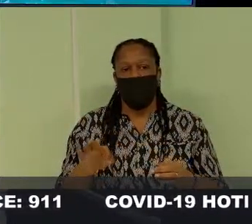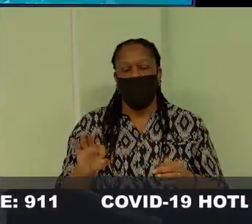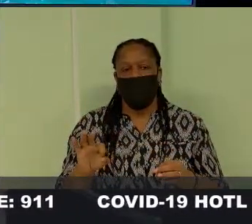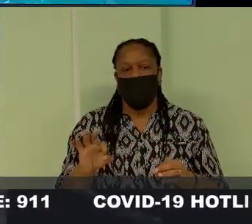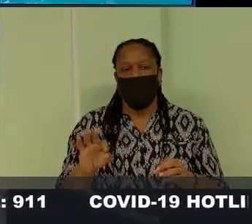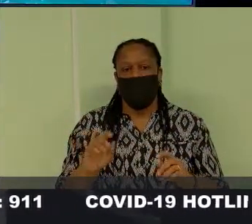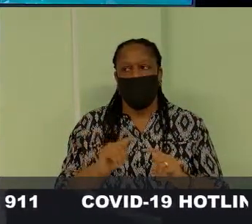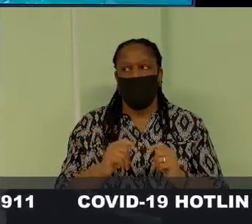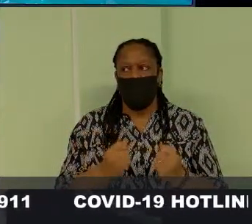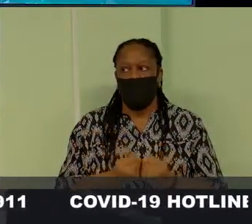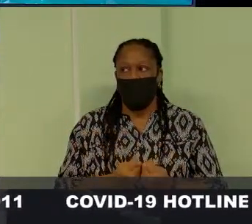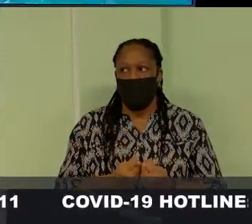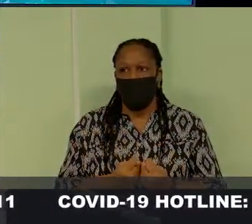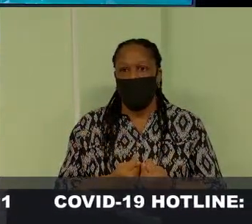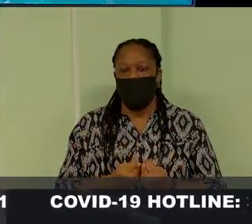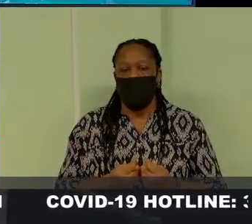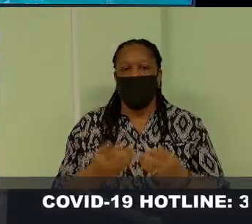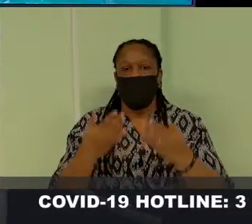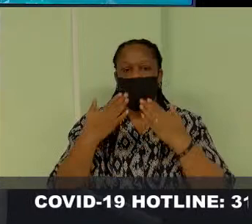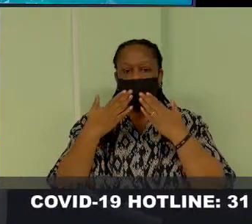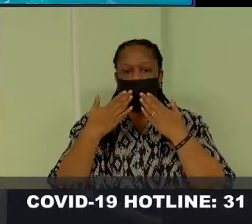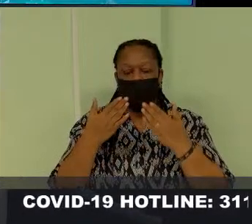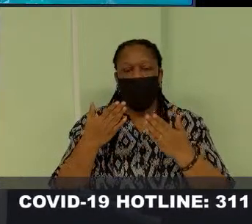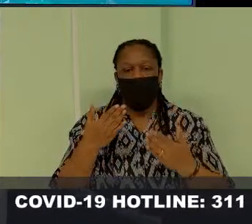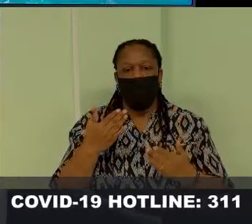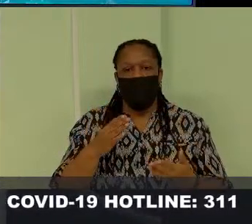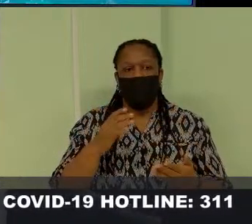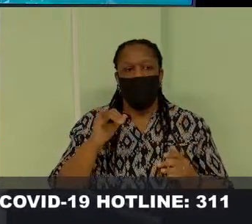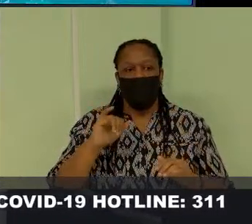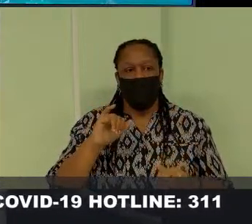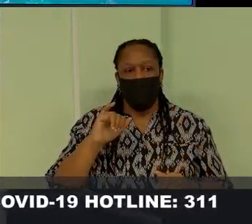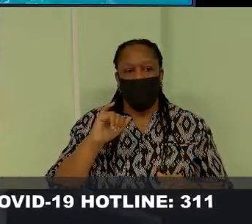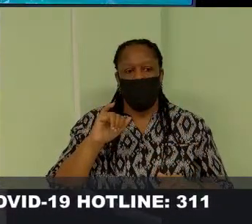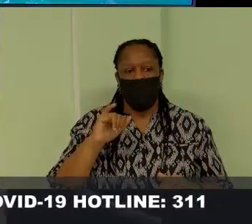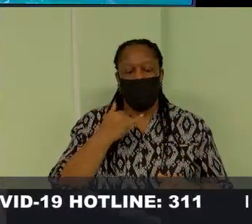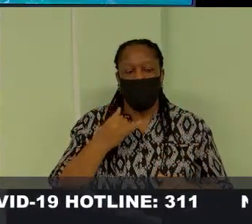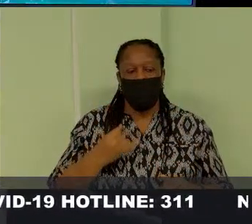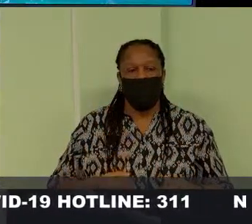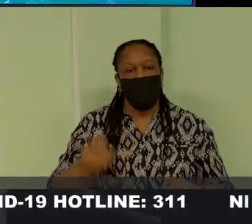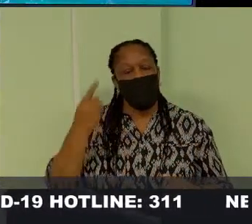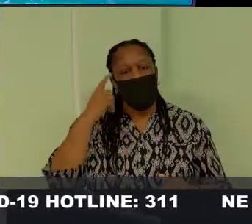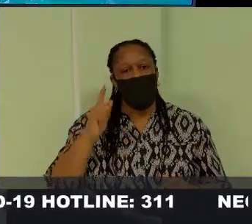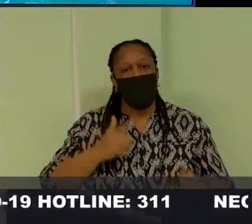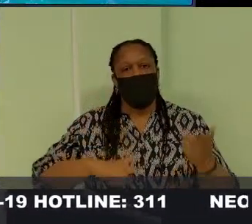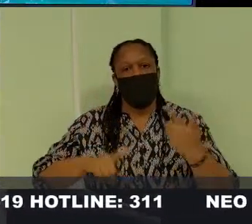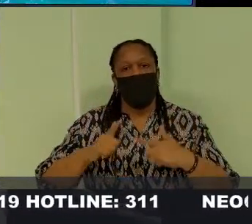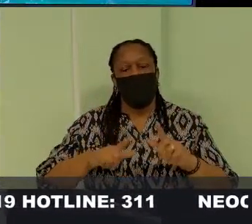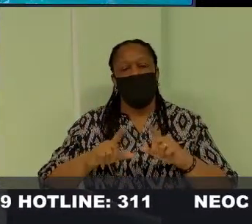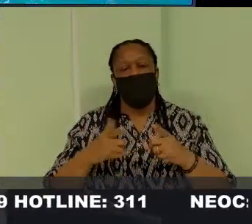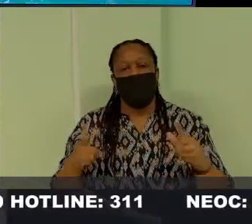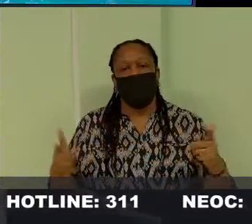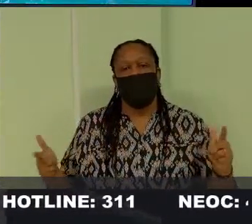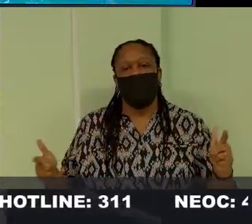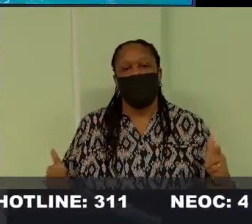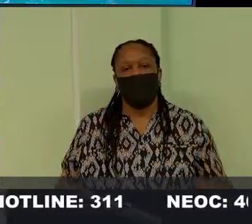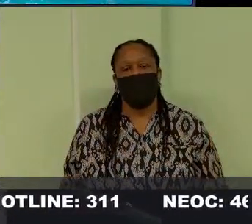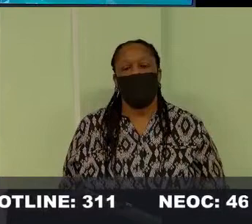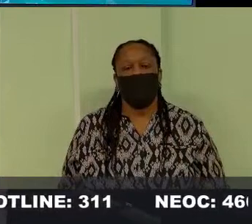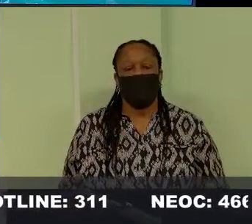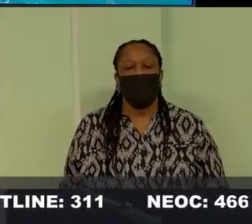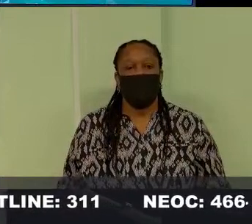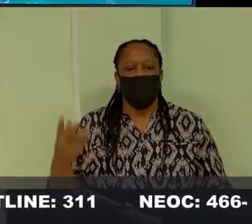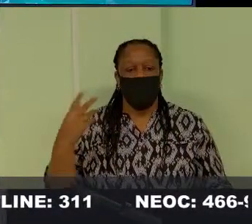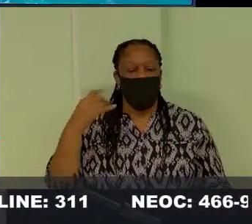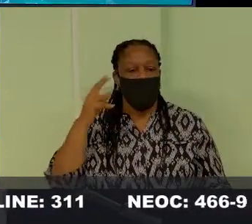presentation as well. We thank Mrs. Christmas Jacobs for her service of sign language. We thank the